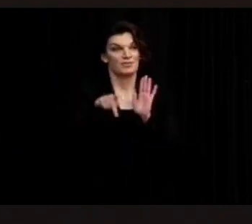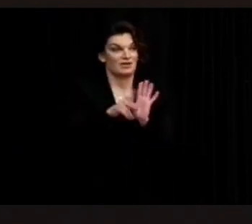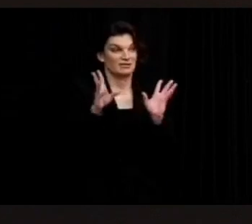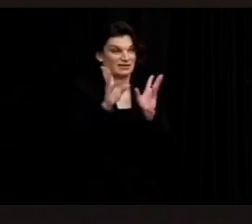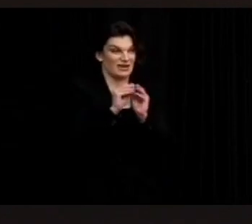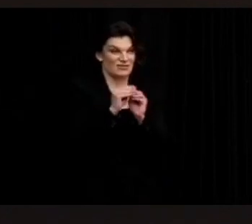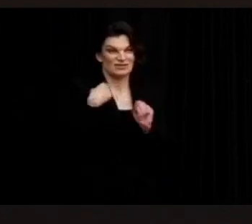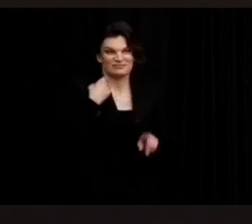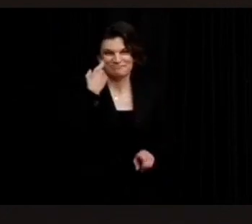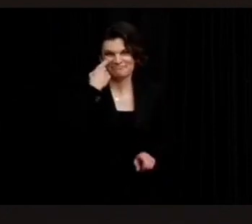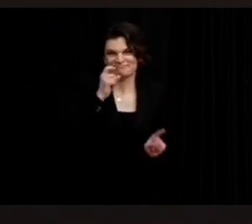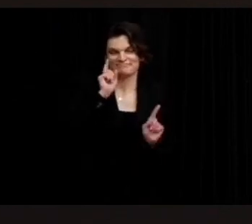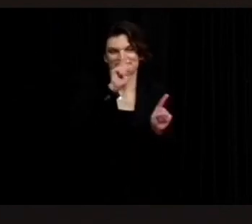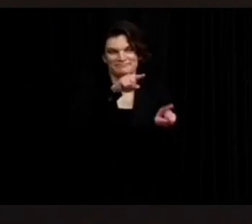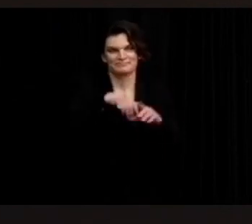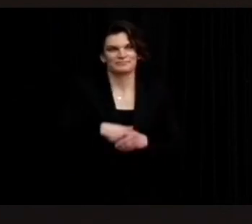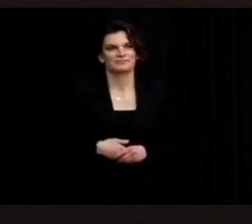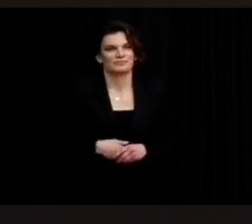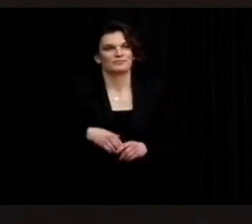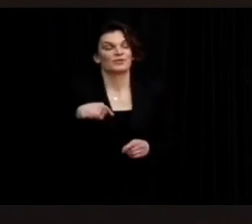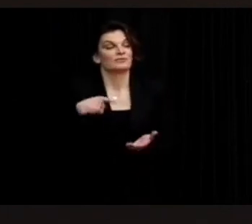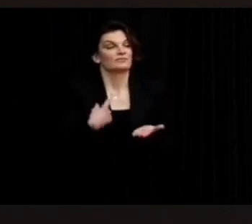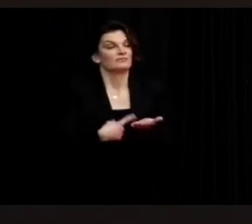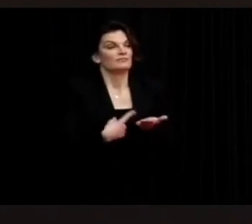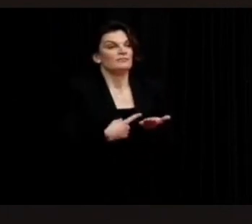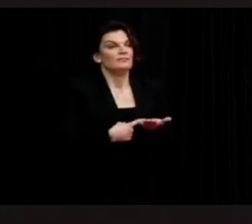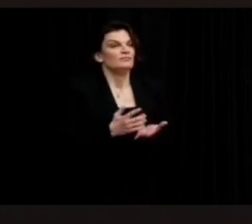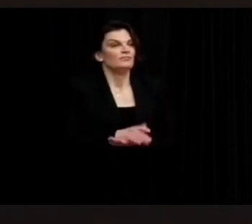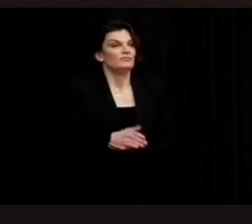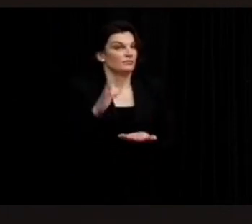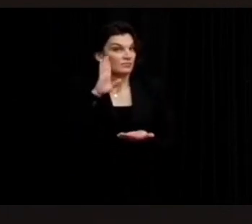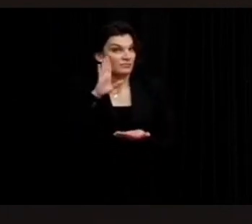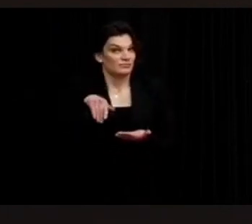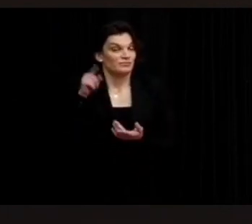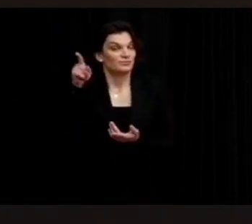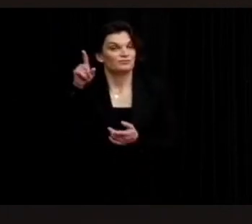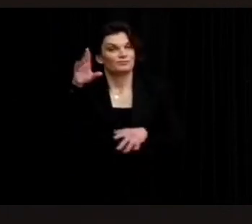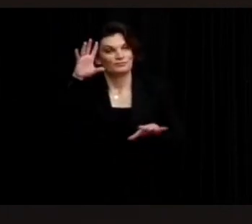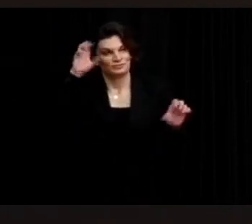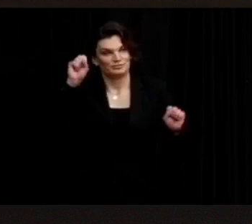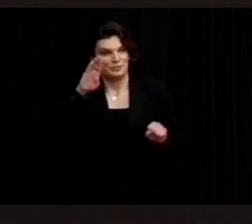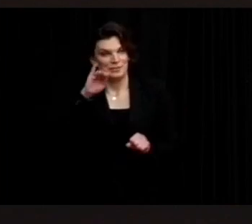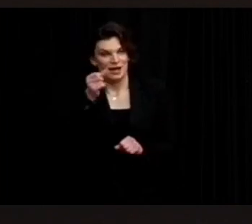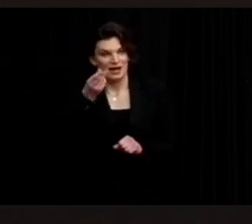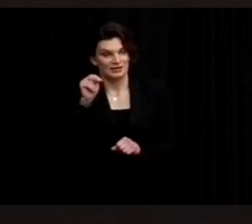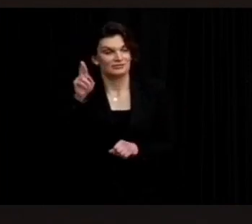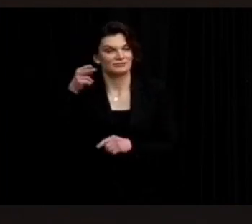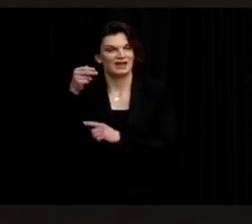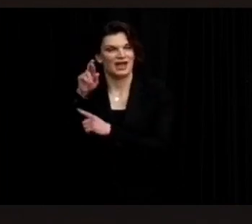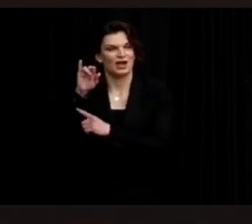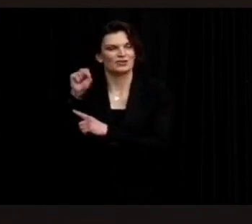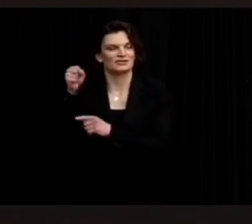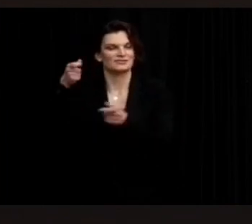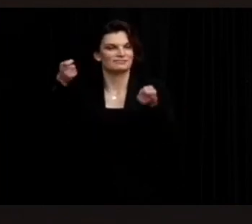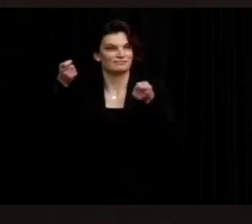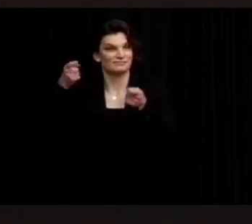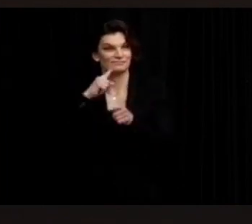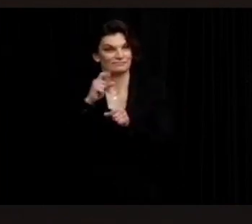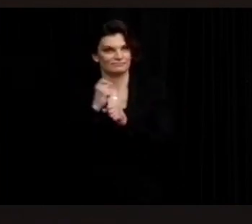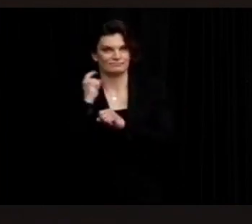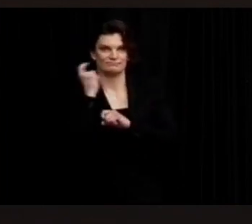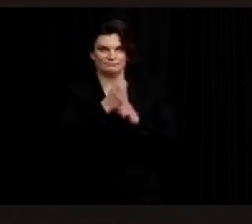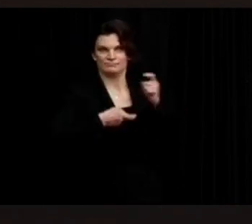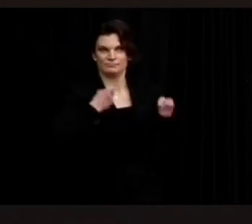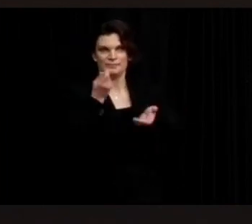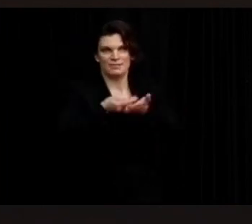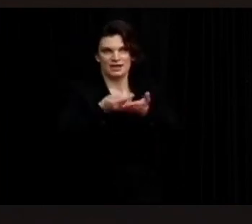a few weeks ago, I also highlighted resources that we have received from the Biden-Harris administration to lower the energy